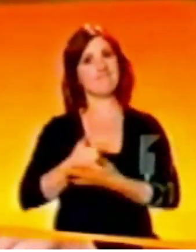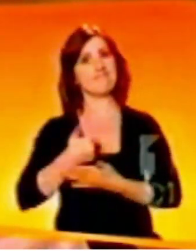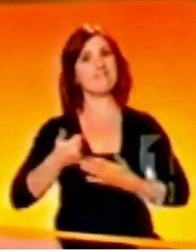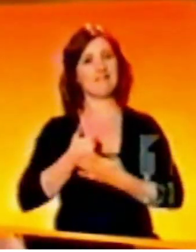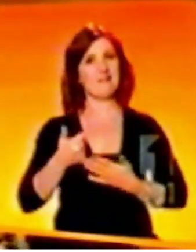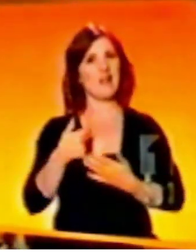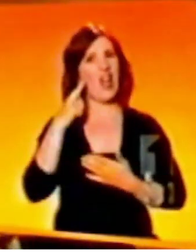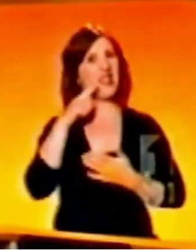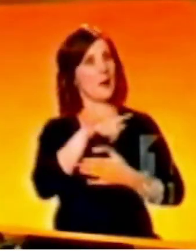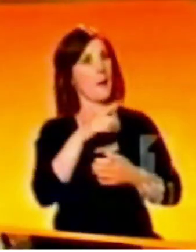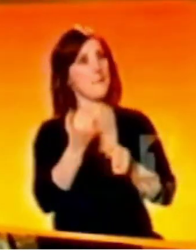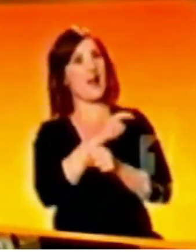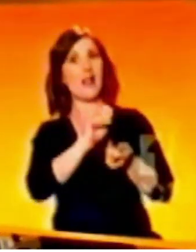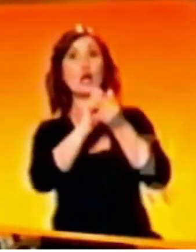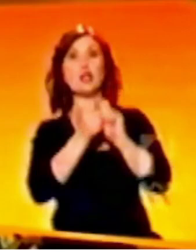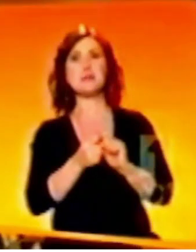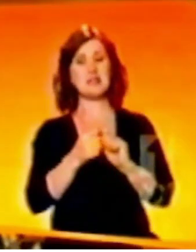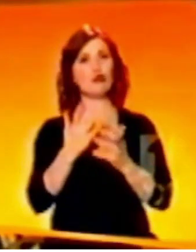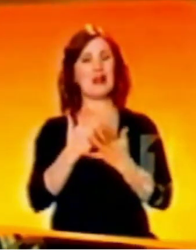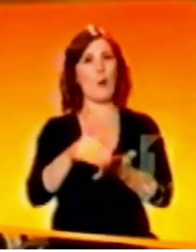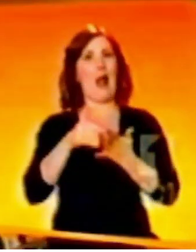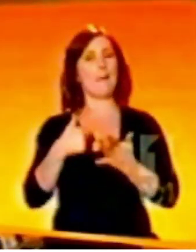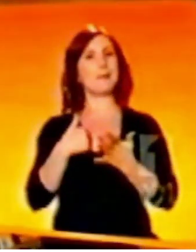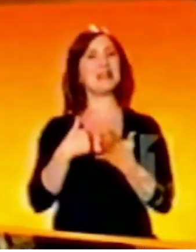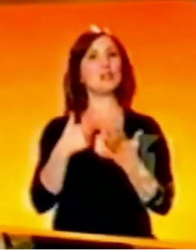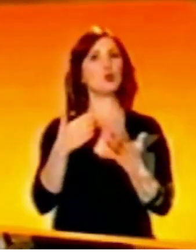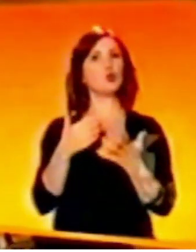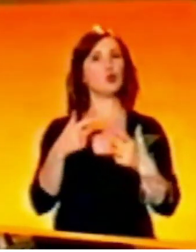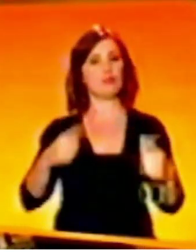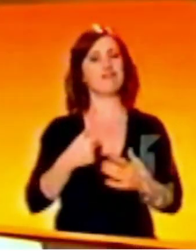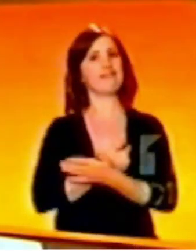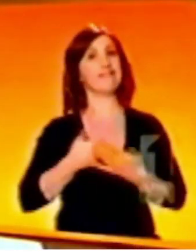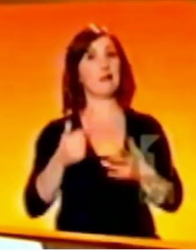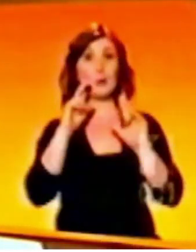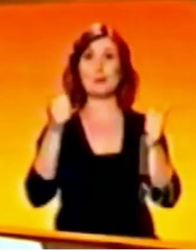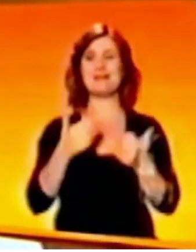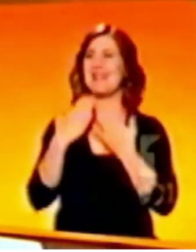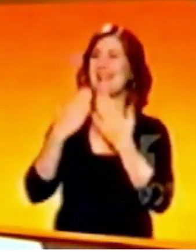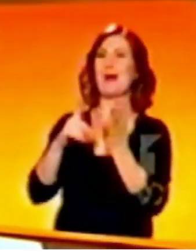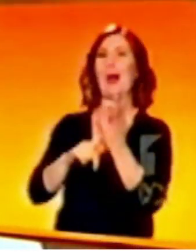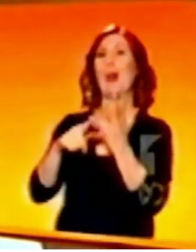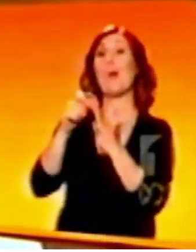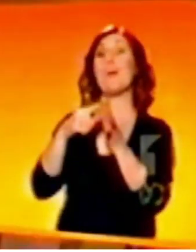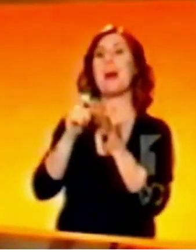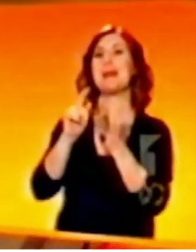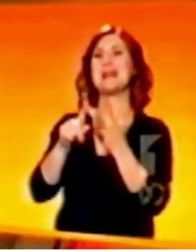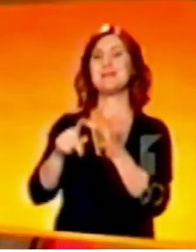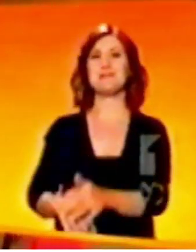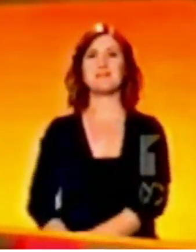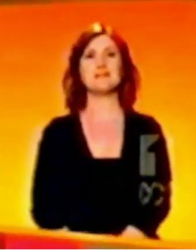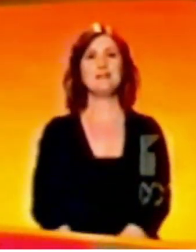point to make that adjustment, as Kurt said. I think it looks great. Thanks very much, Lou. Please thank Lou Pappy. Thank you. Good on you.